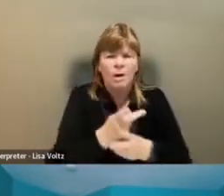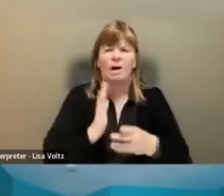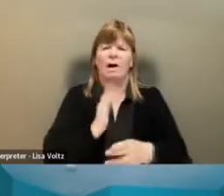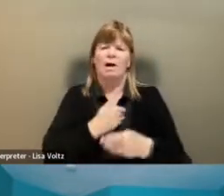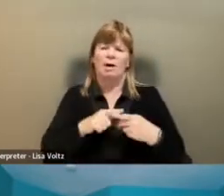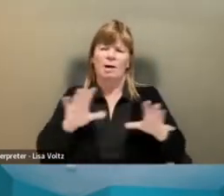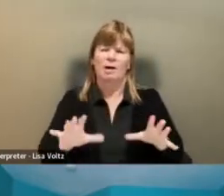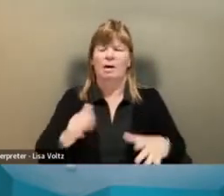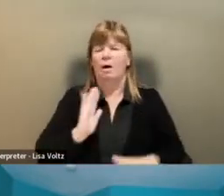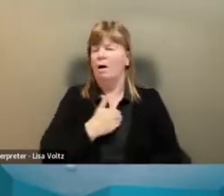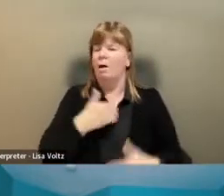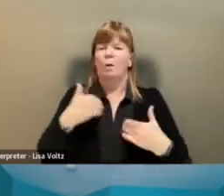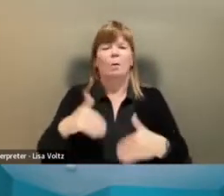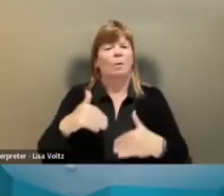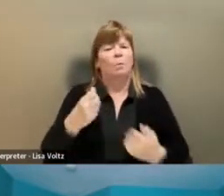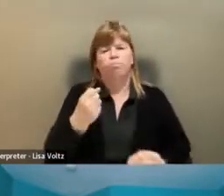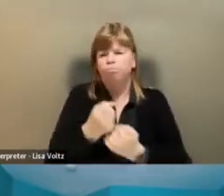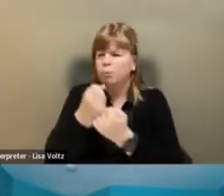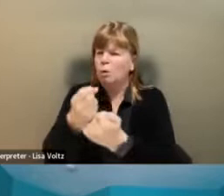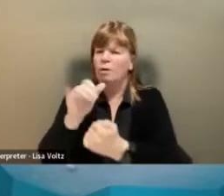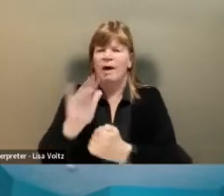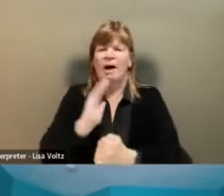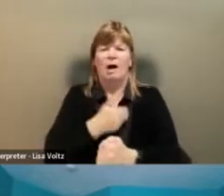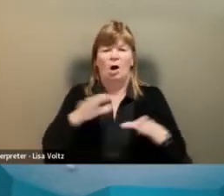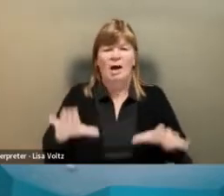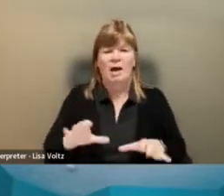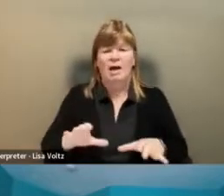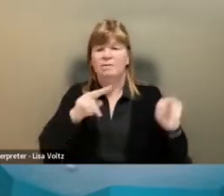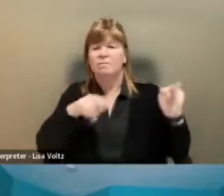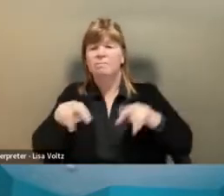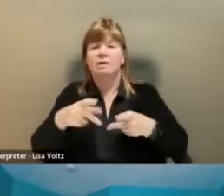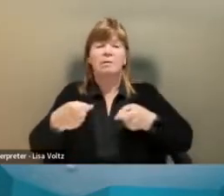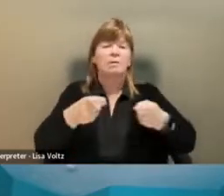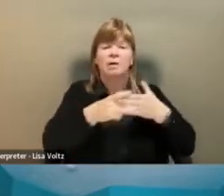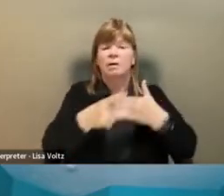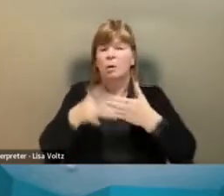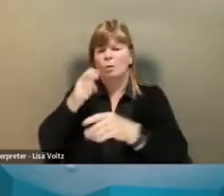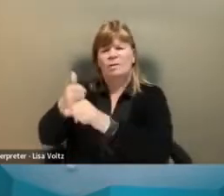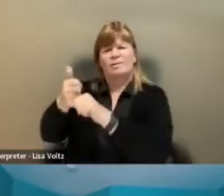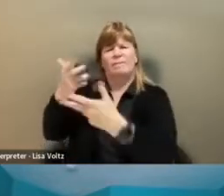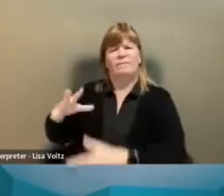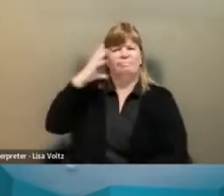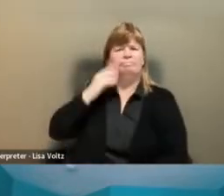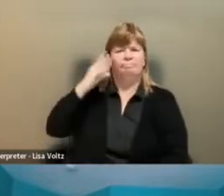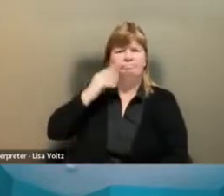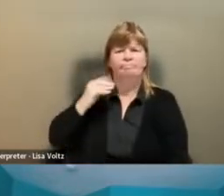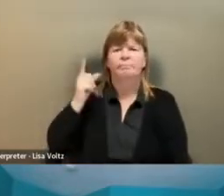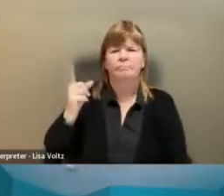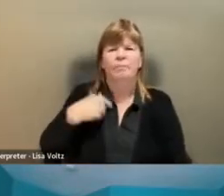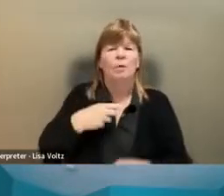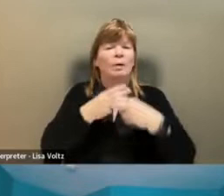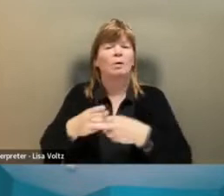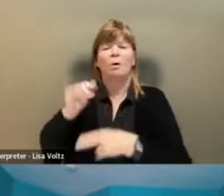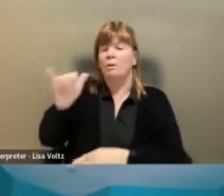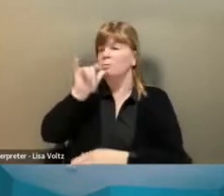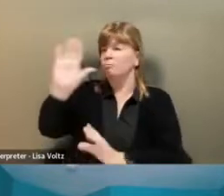in this so much that our activities are overseen and guided by people with lived experience. We refer to those